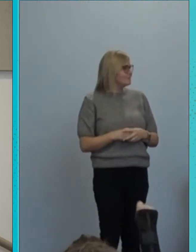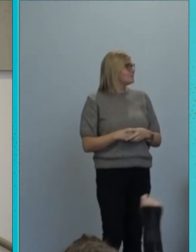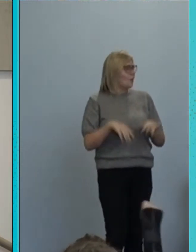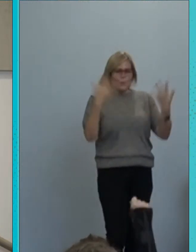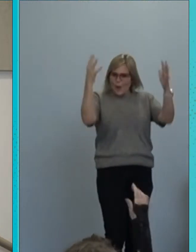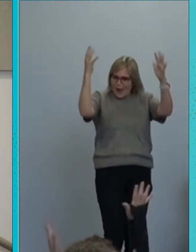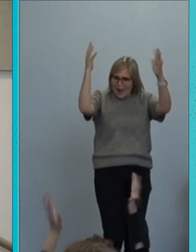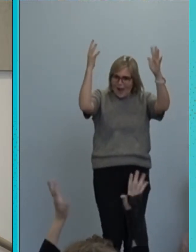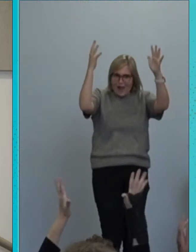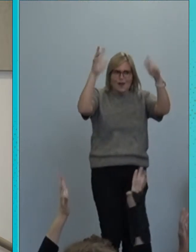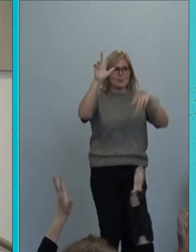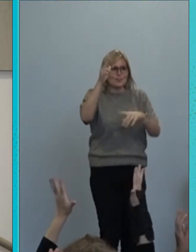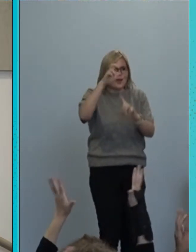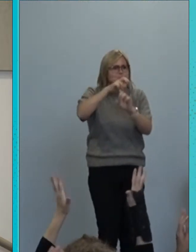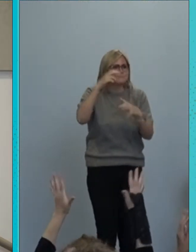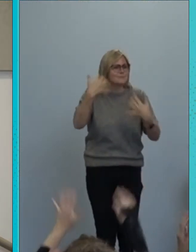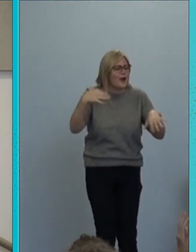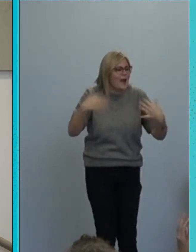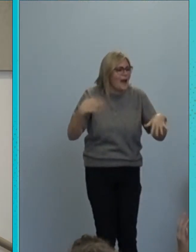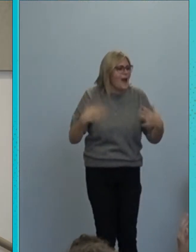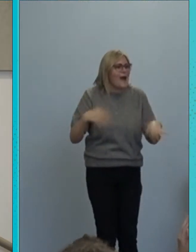Three-peat.